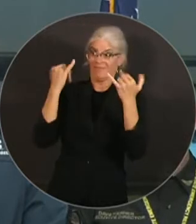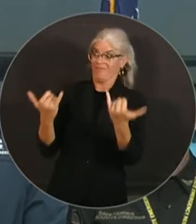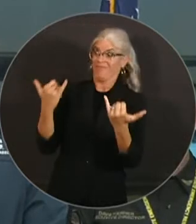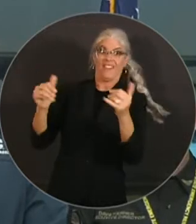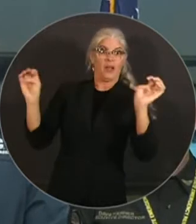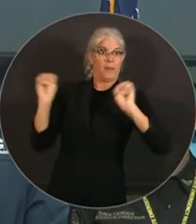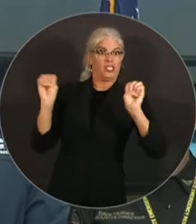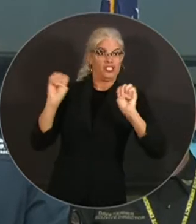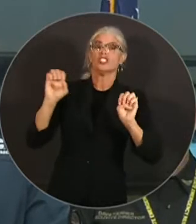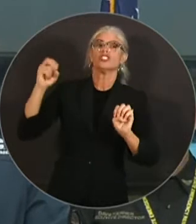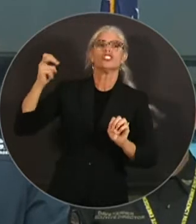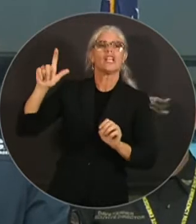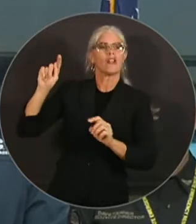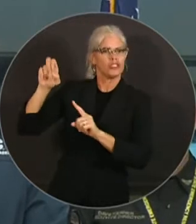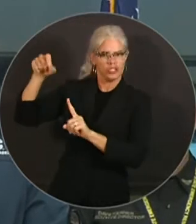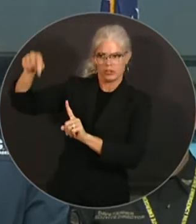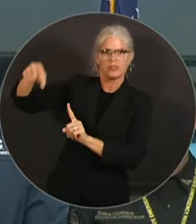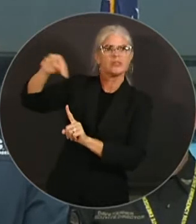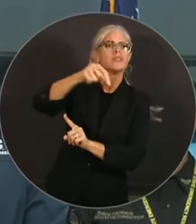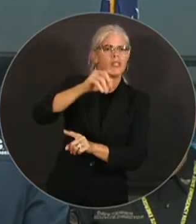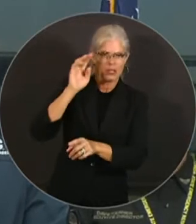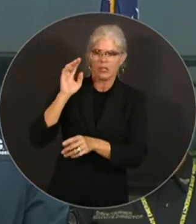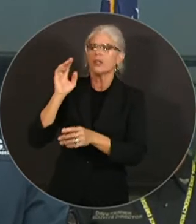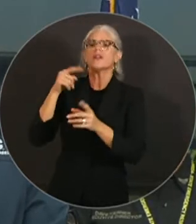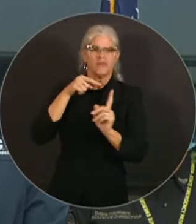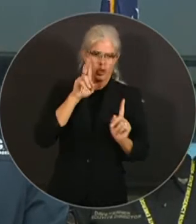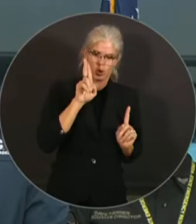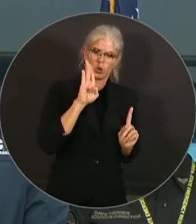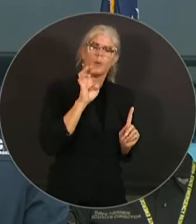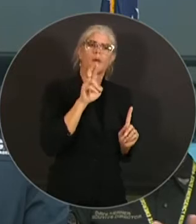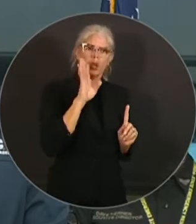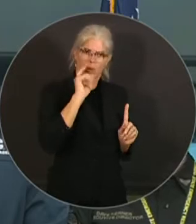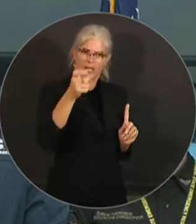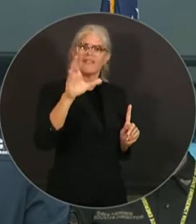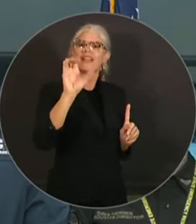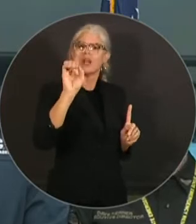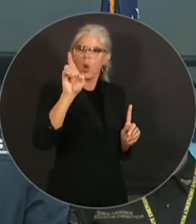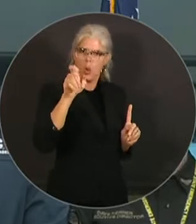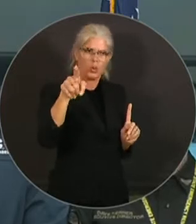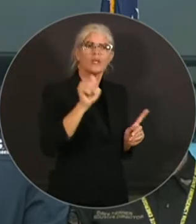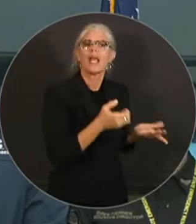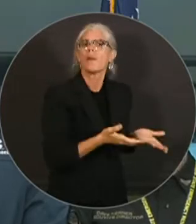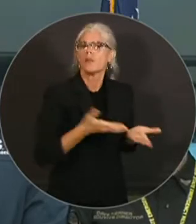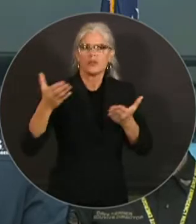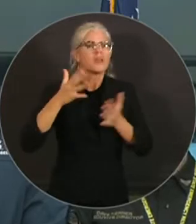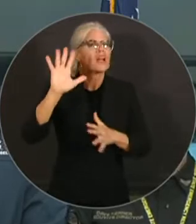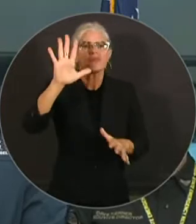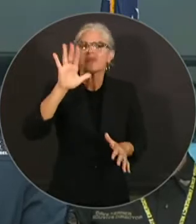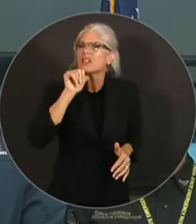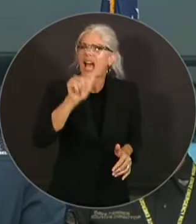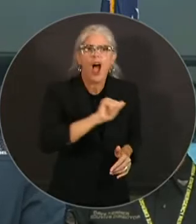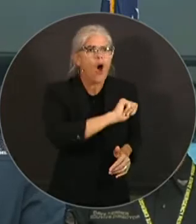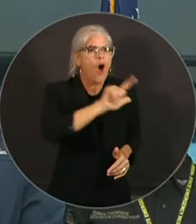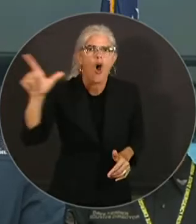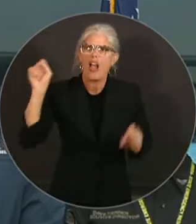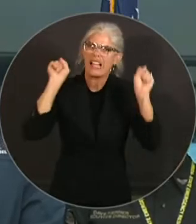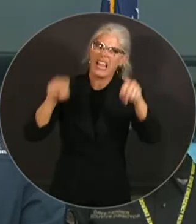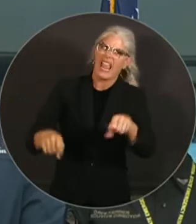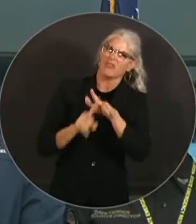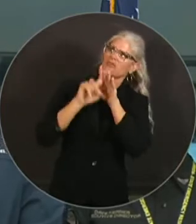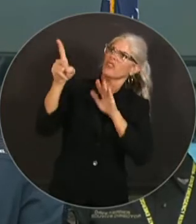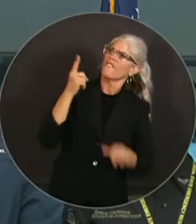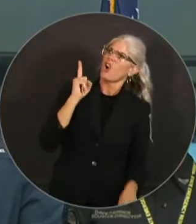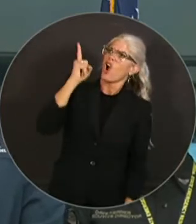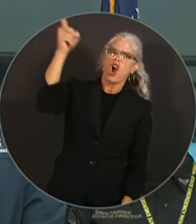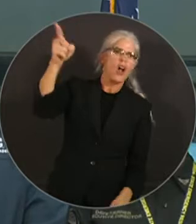shelters, you're going to be able to get Uber rides to go to the shelters as well. So not everyone has an ability necessarily to be driving a car